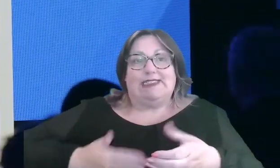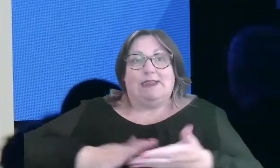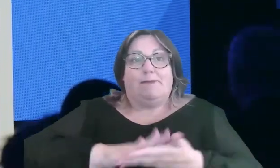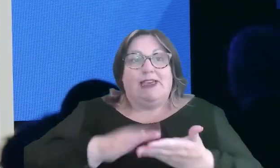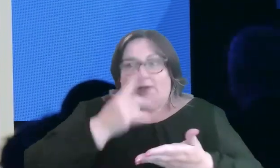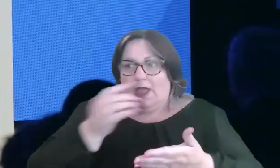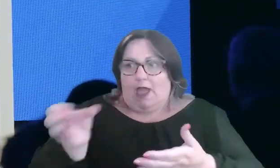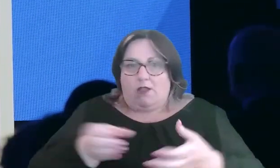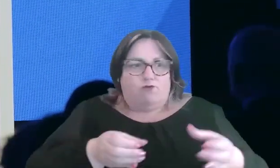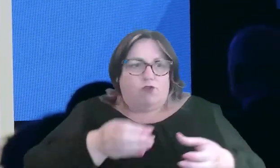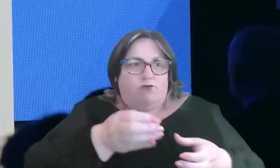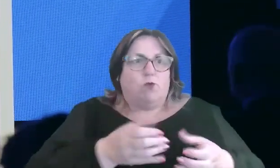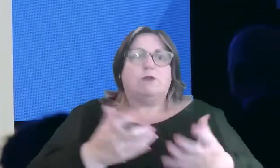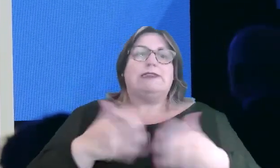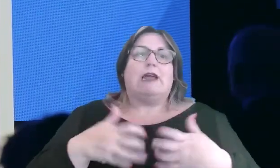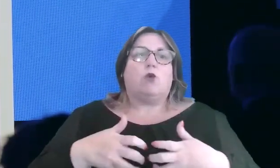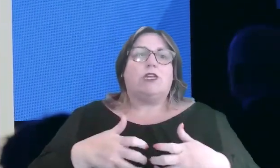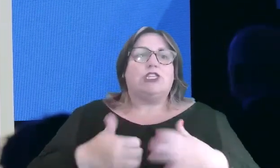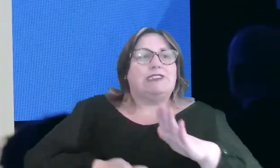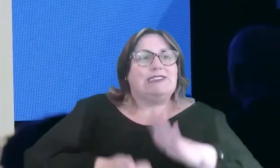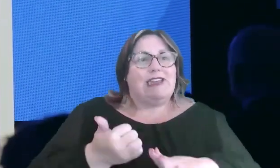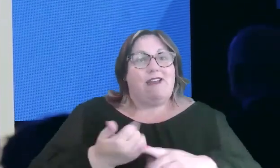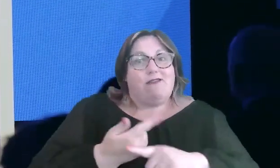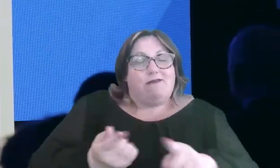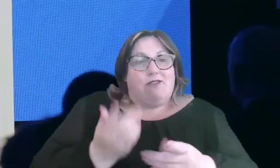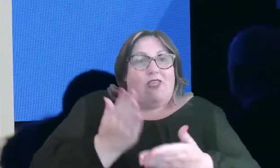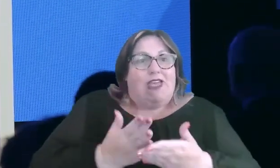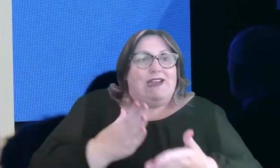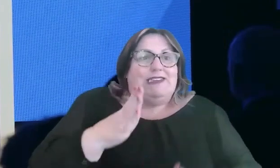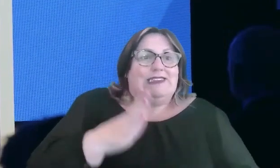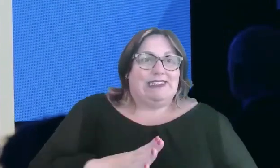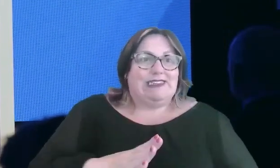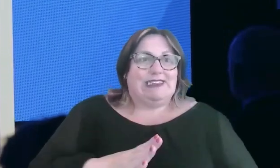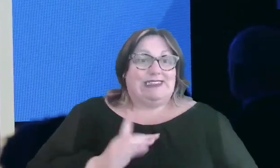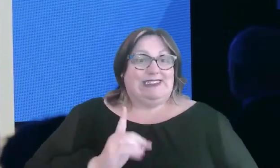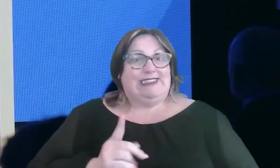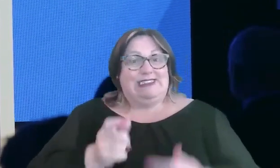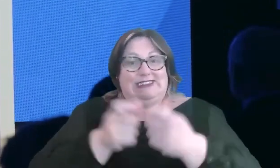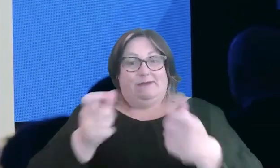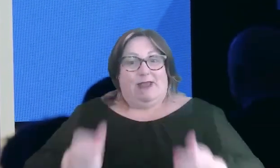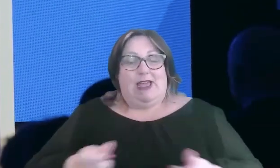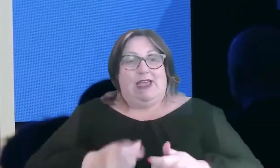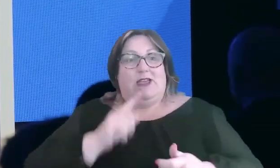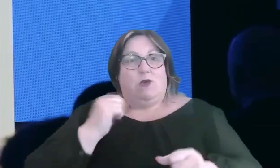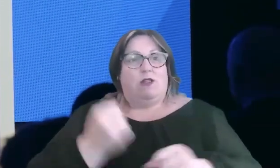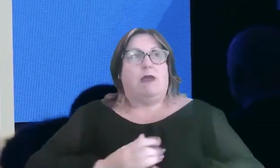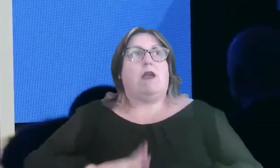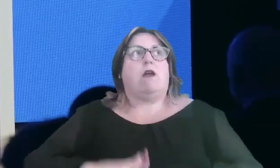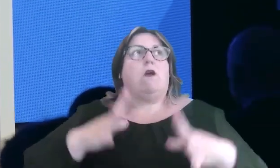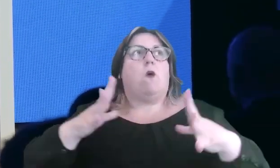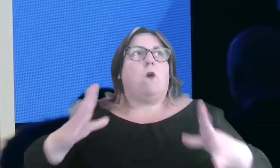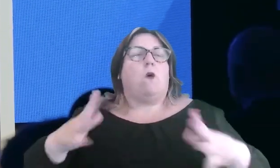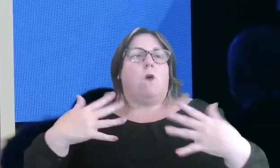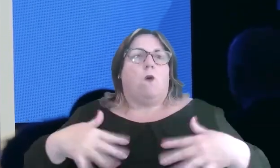need. And this, trust me, is a package I think that will make a massive difference to the aspirations of